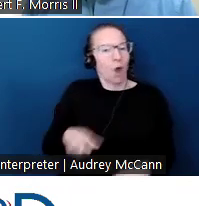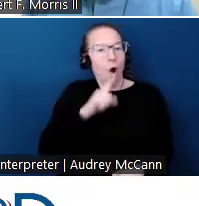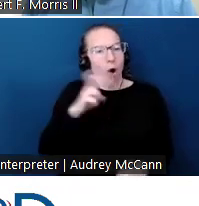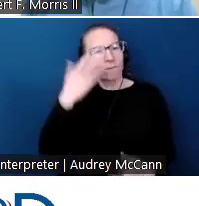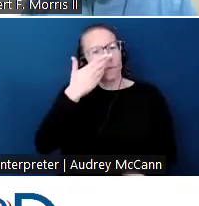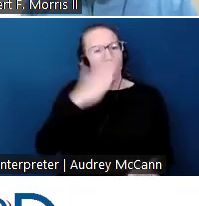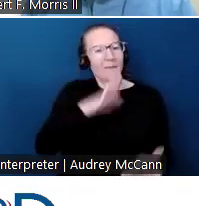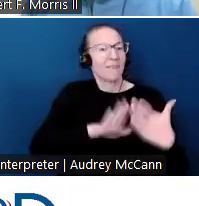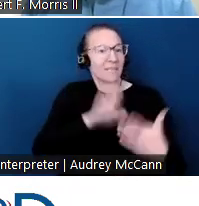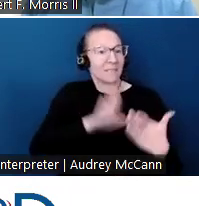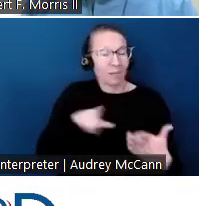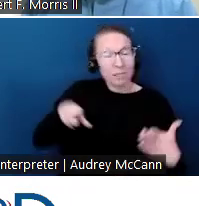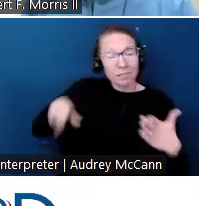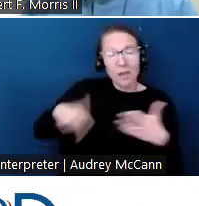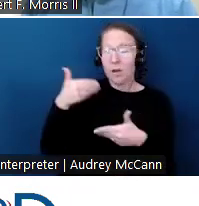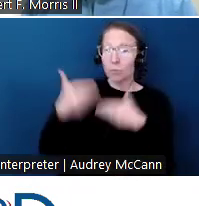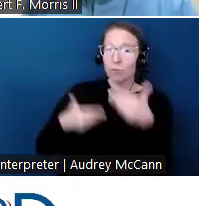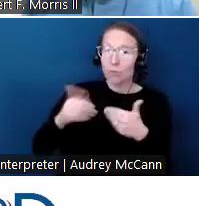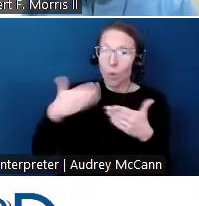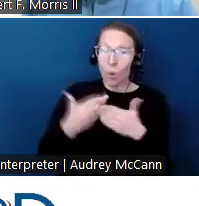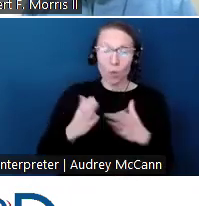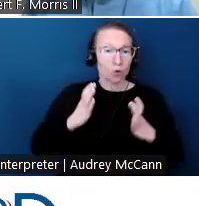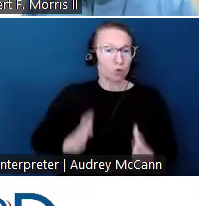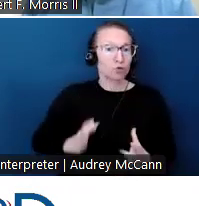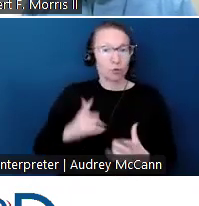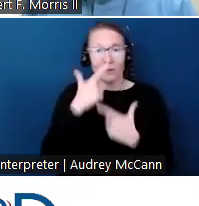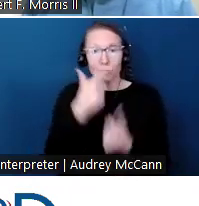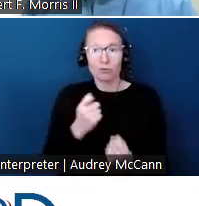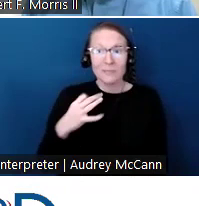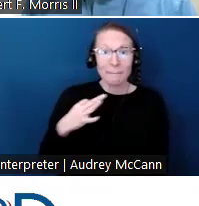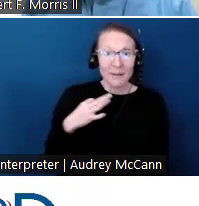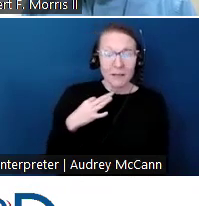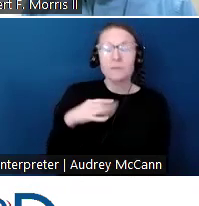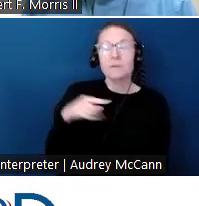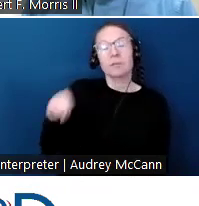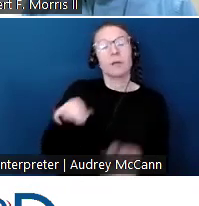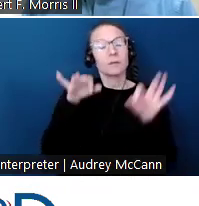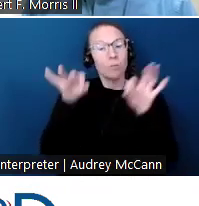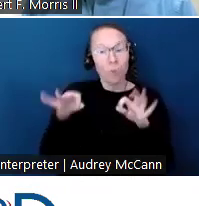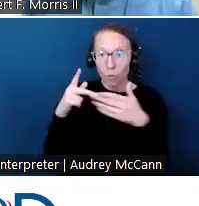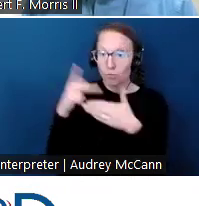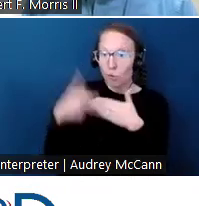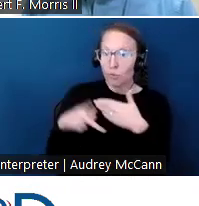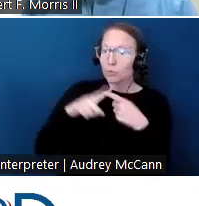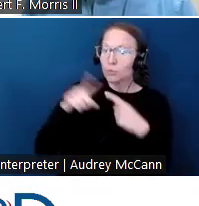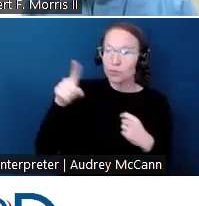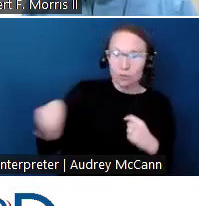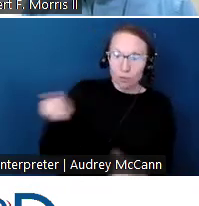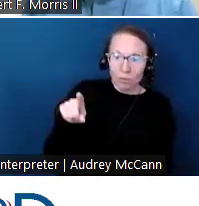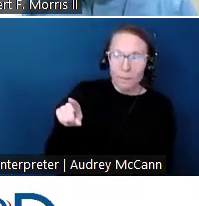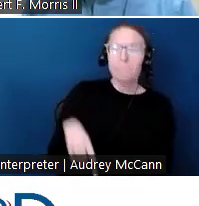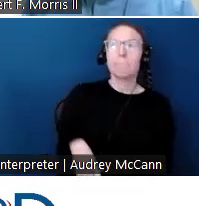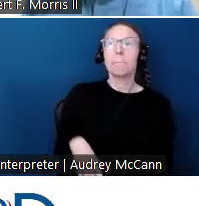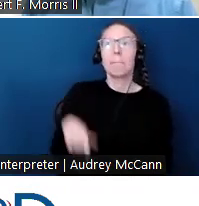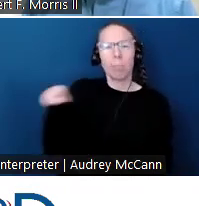process the consumer interest applications. They explain the programs to them. They